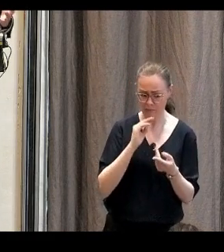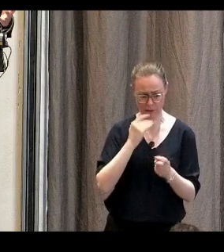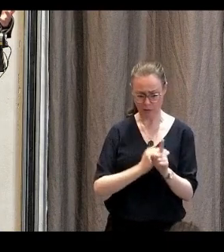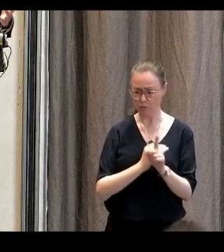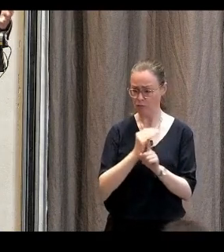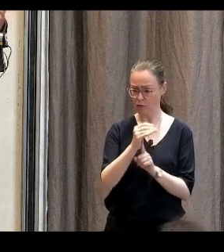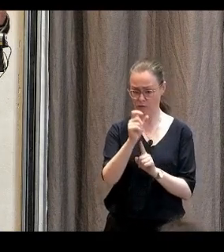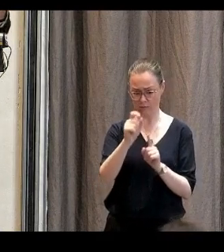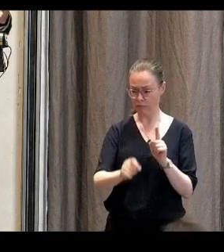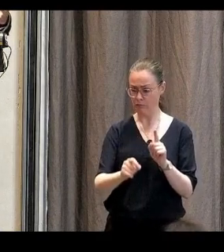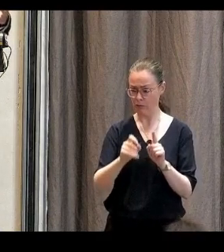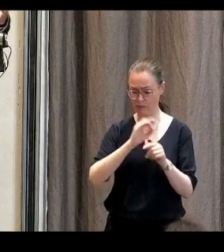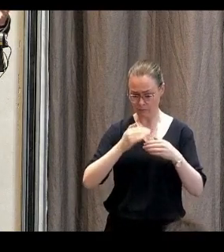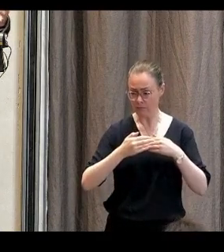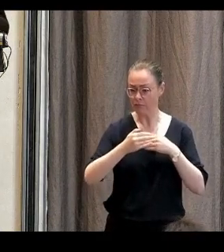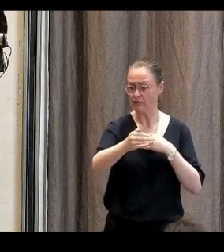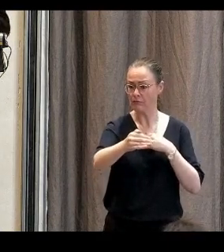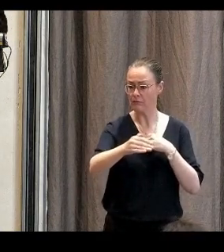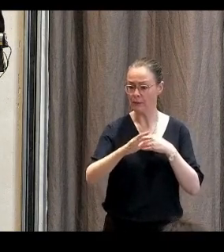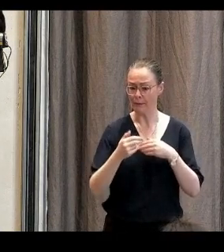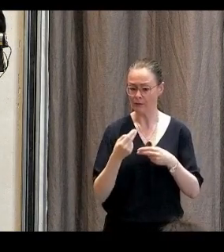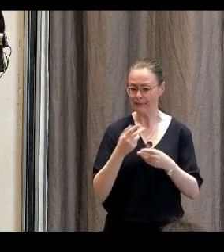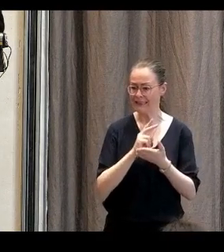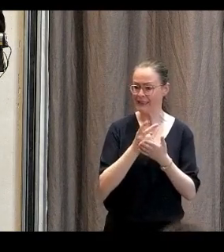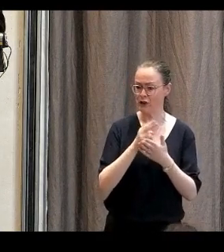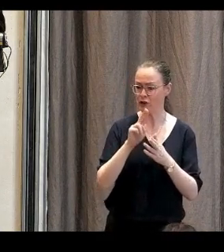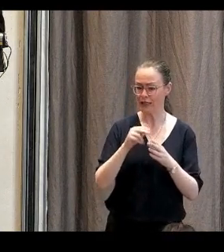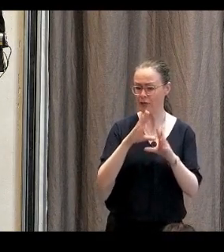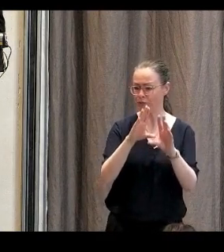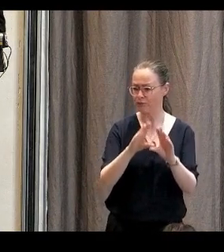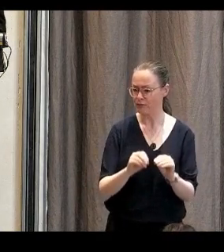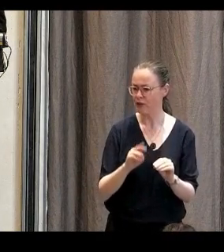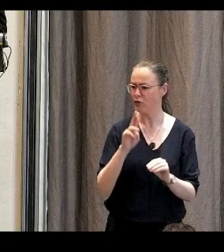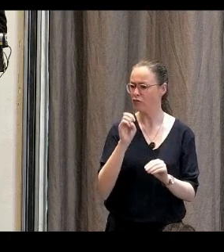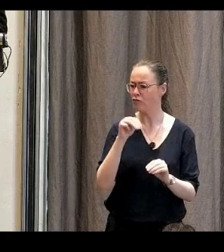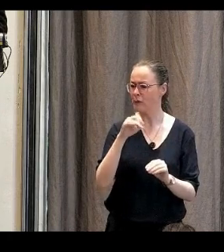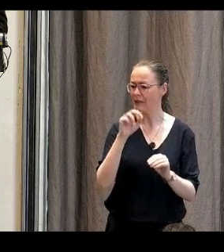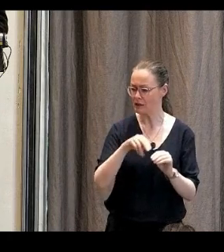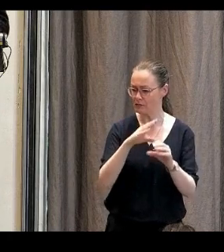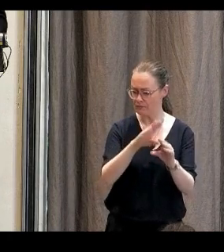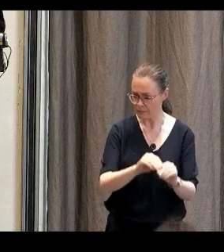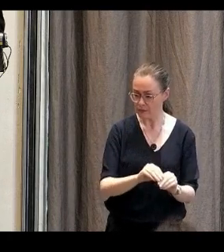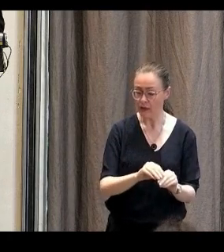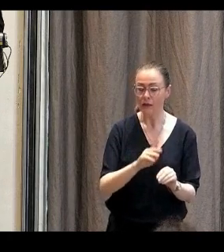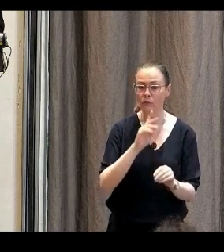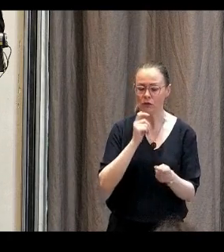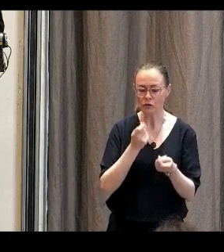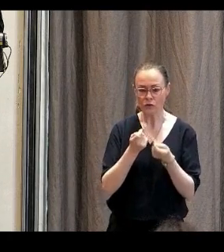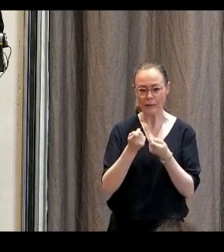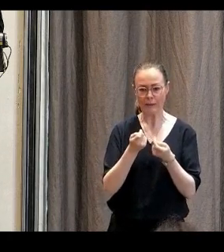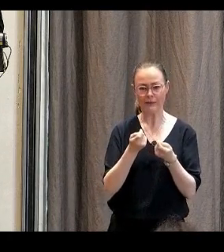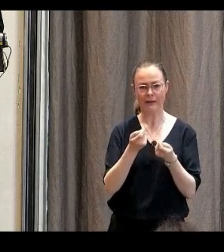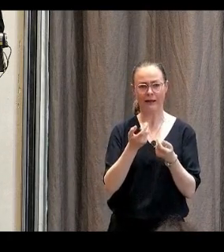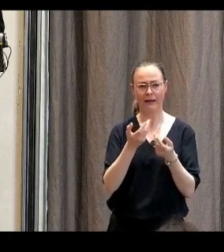the long-term outcome. It's going to put people's seizures into remission. But treatments come